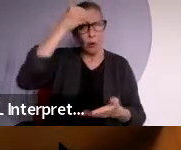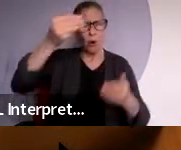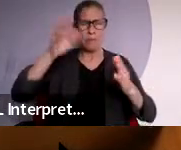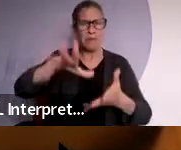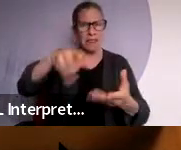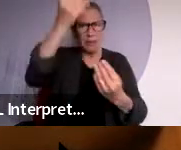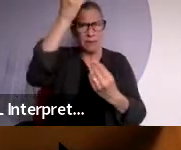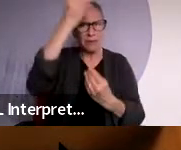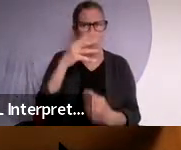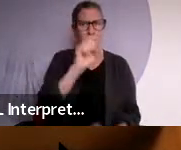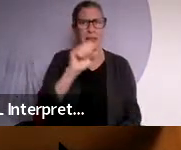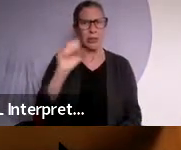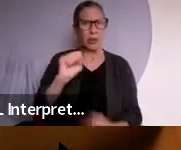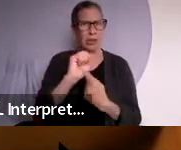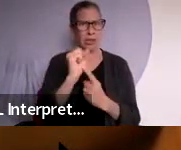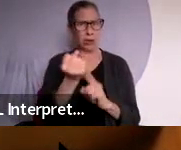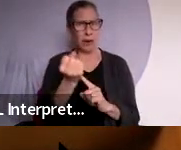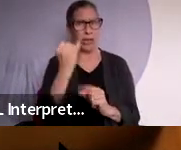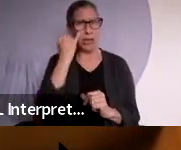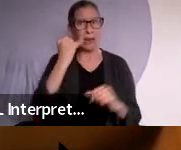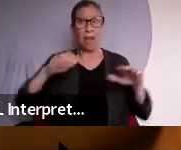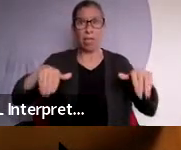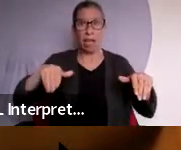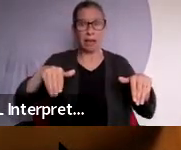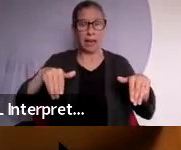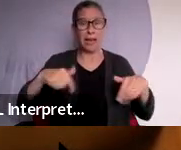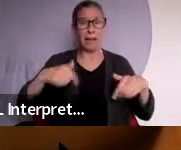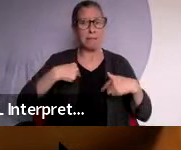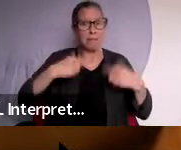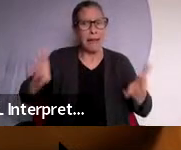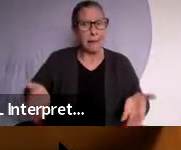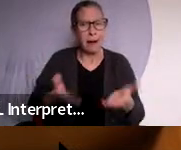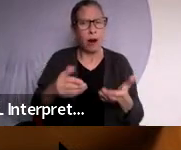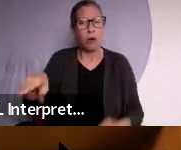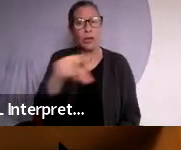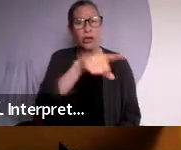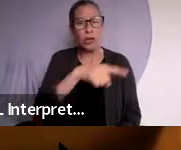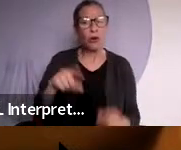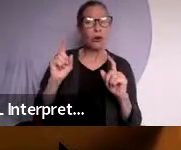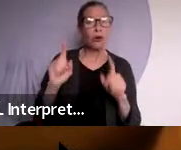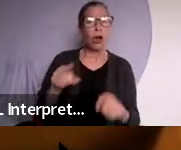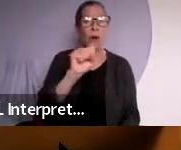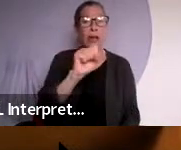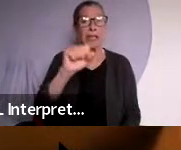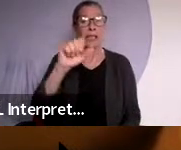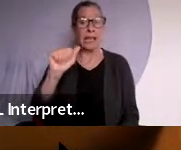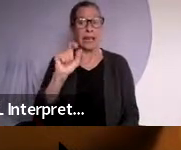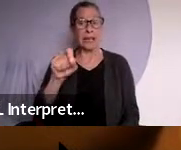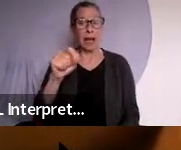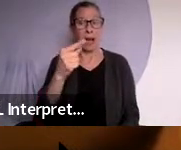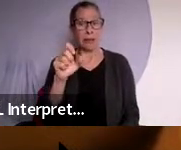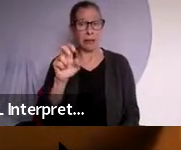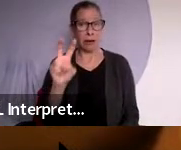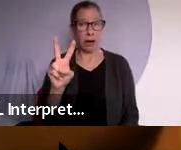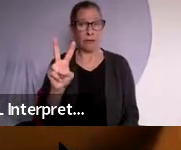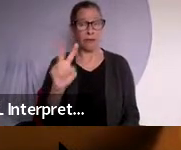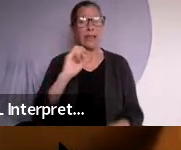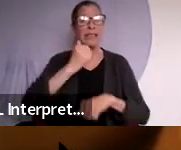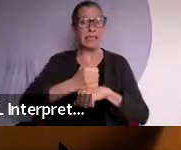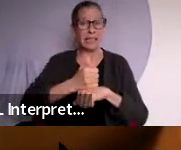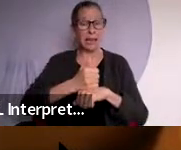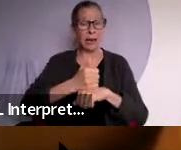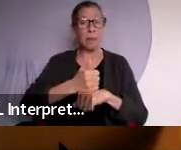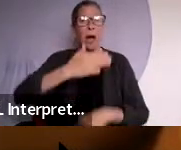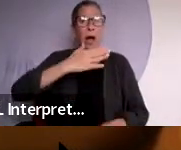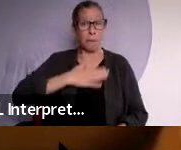status. If you haven't done so yet, I encourage you to go to ssa.gov, create a